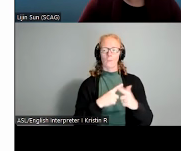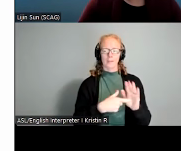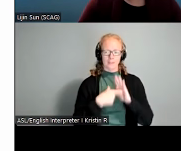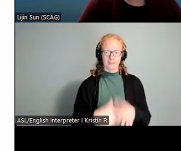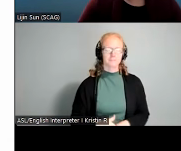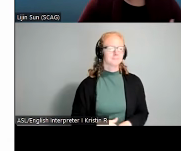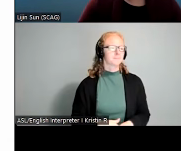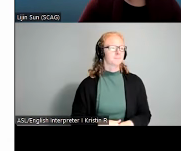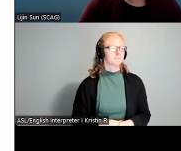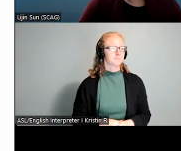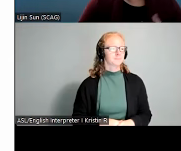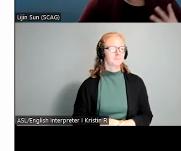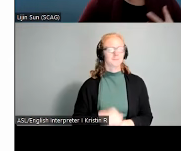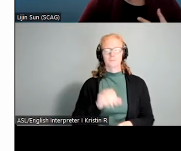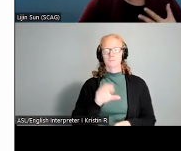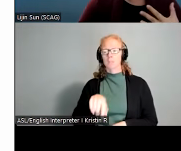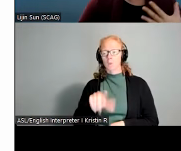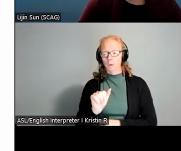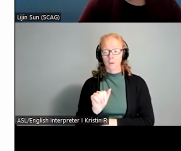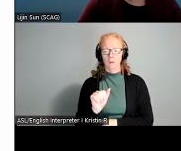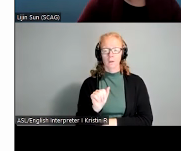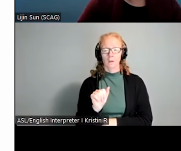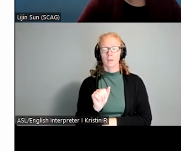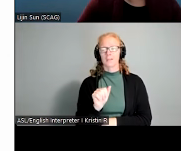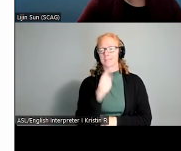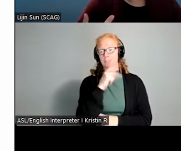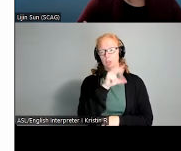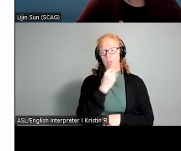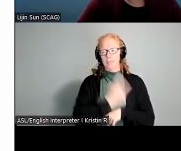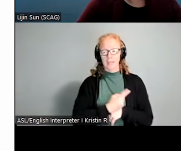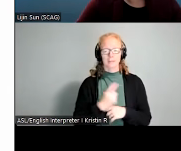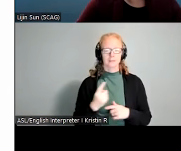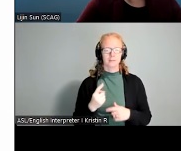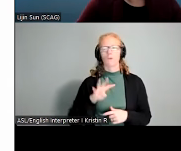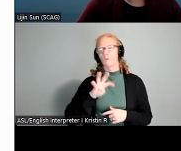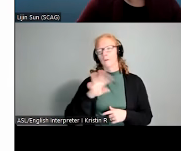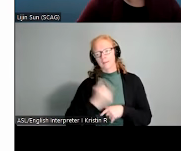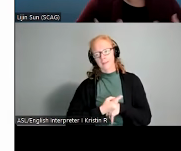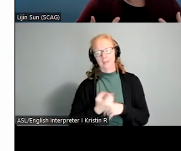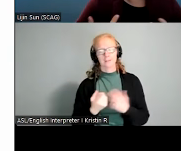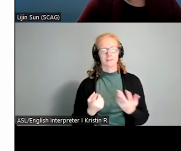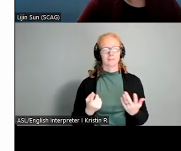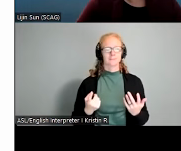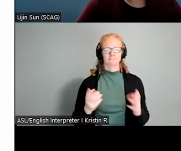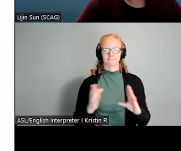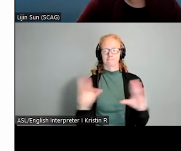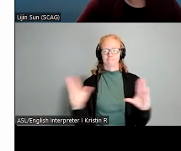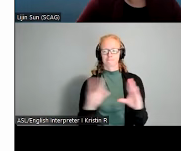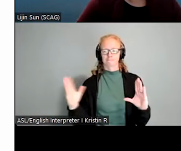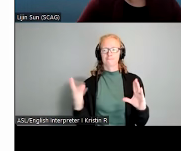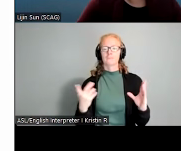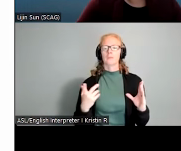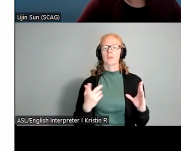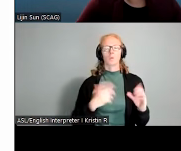project. CEQA includes 30 days or 45 days in the requirements,